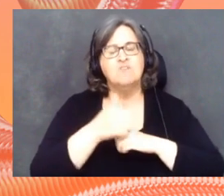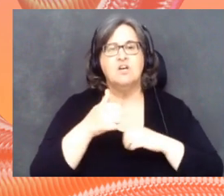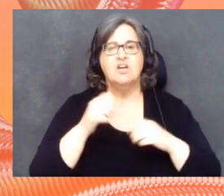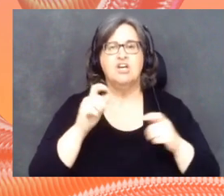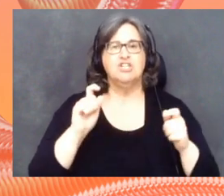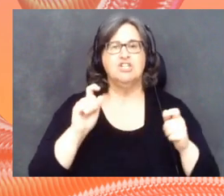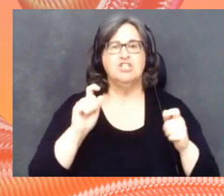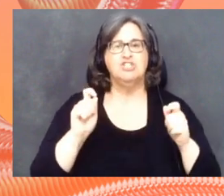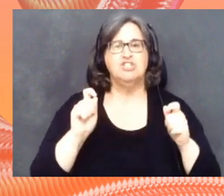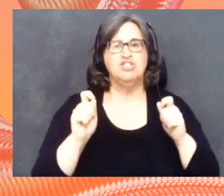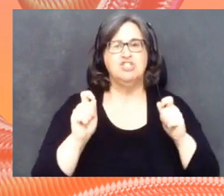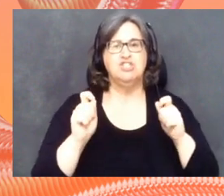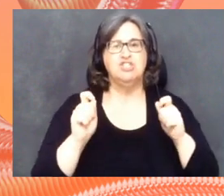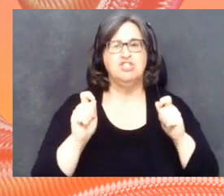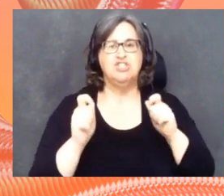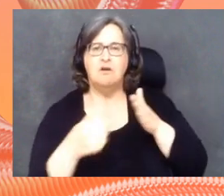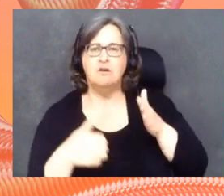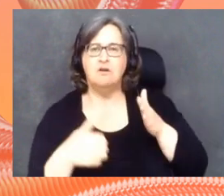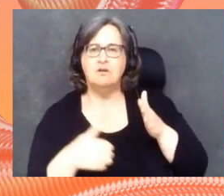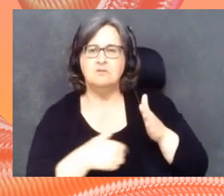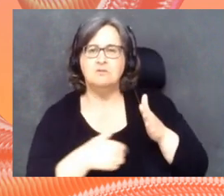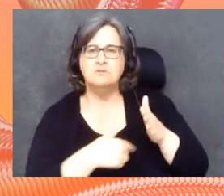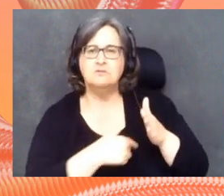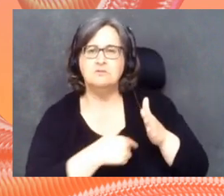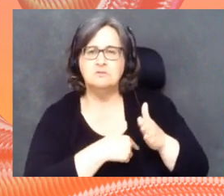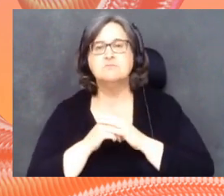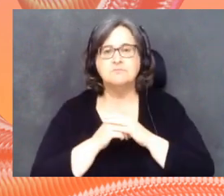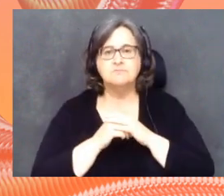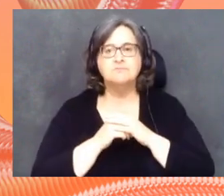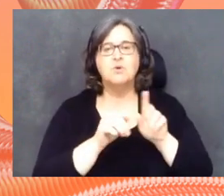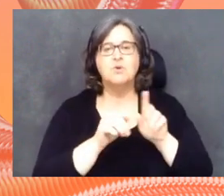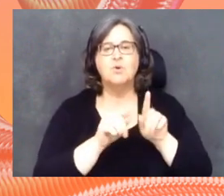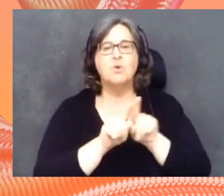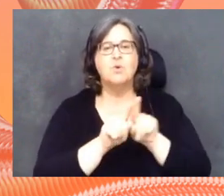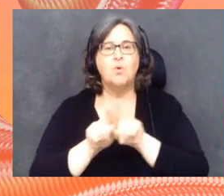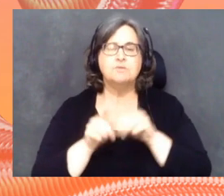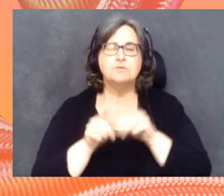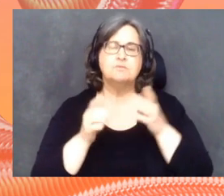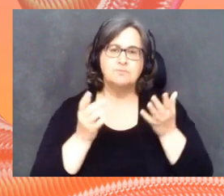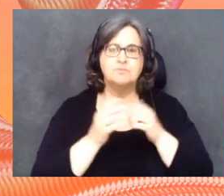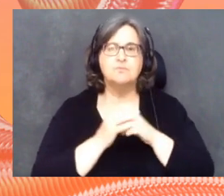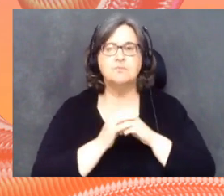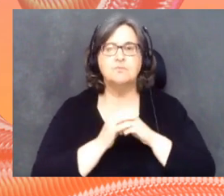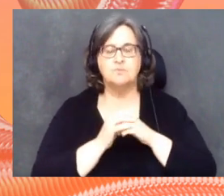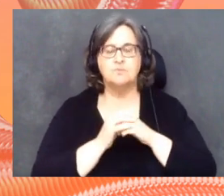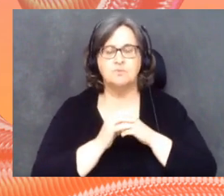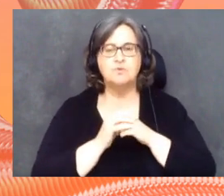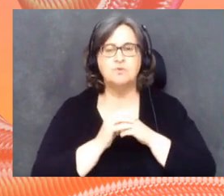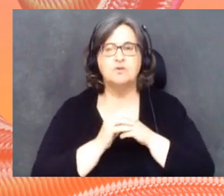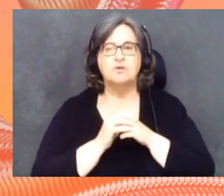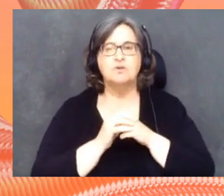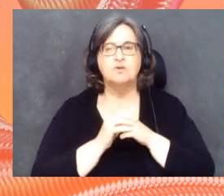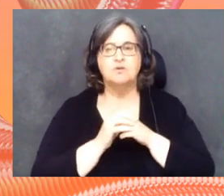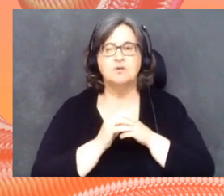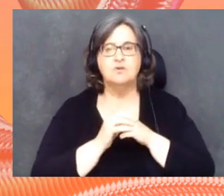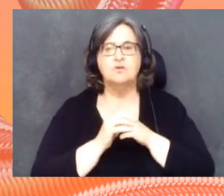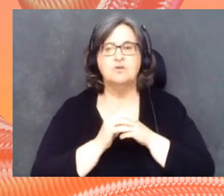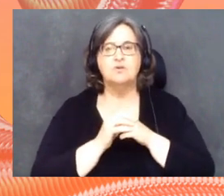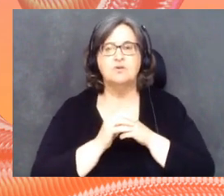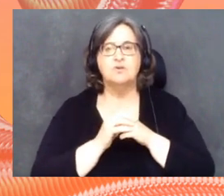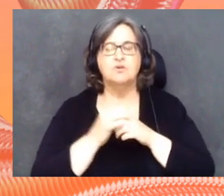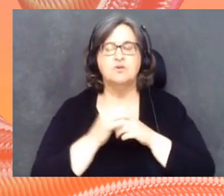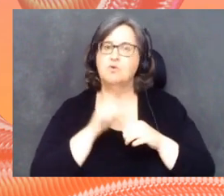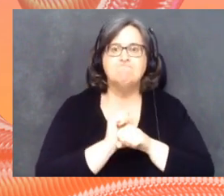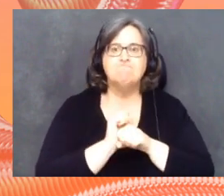actually guides us. And, and in addition to that, you know, we're in the full court press, every part